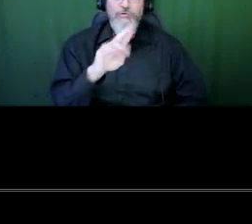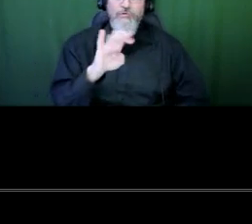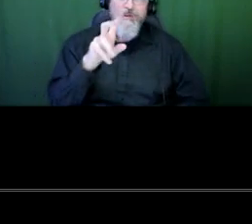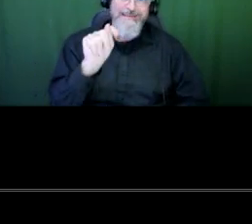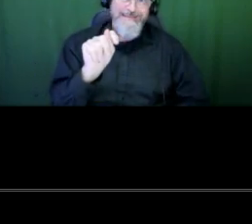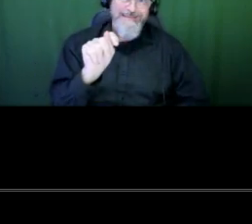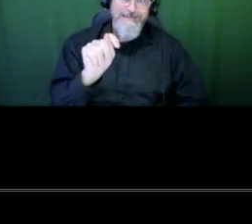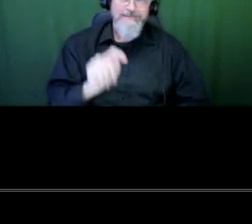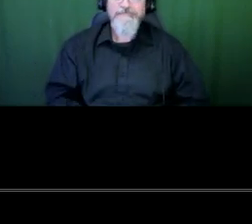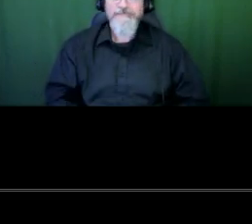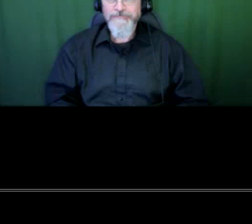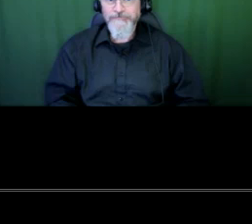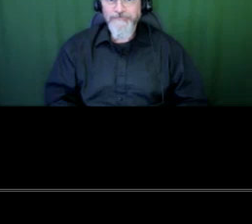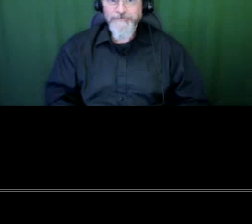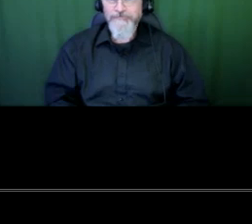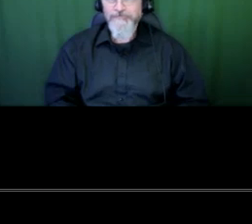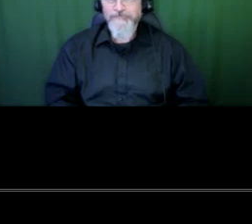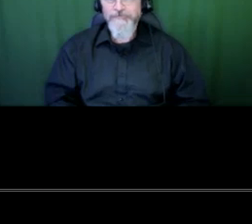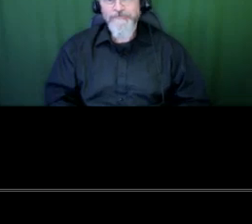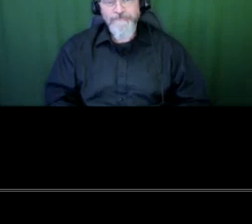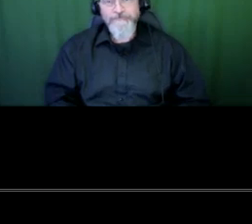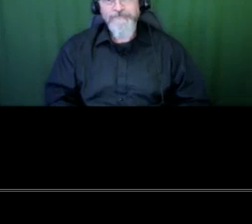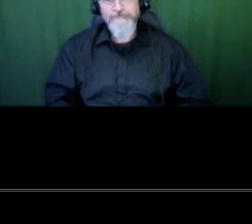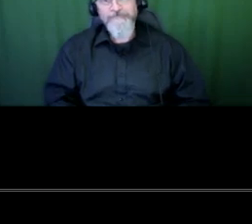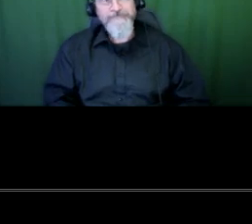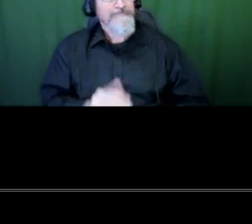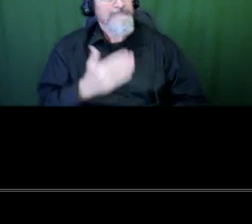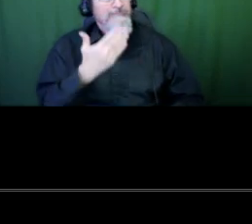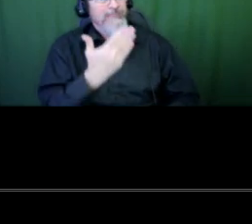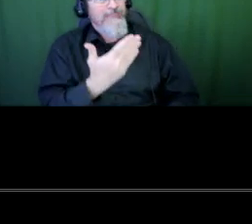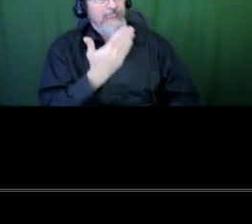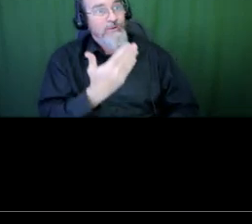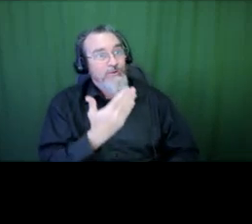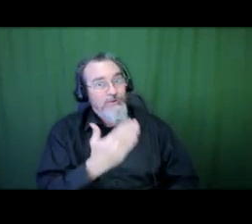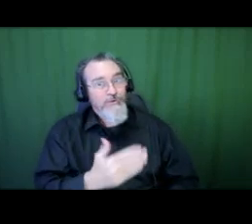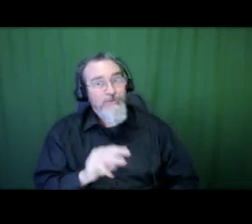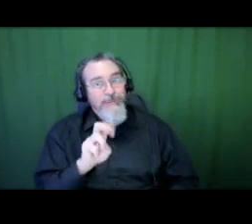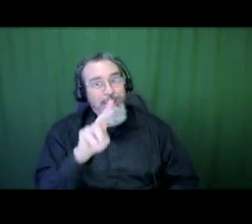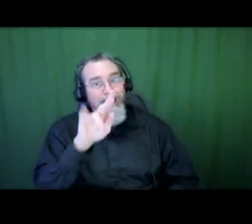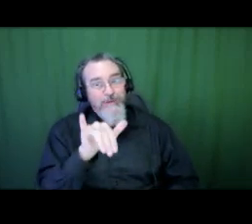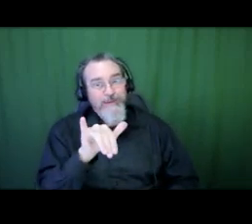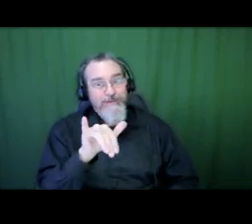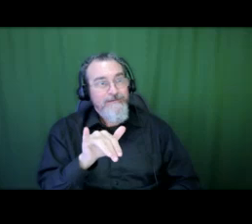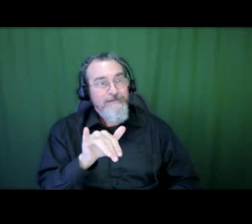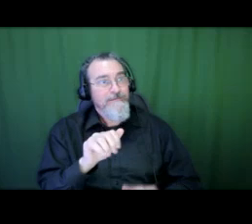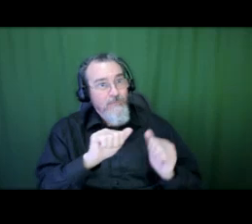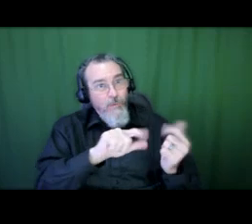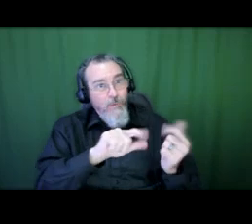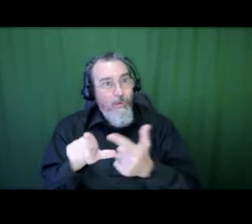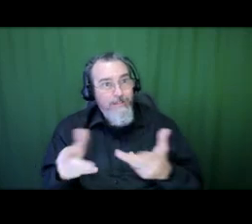Program. All right. Well, thank you, Mary, and thanks, everybody.